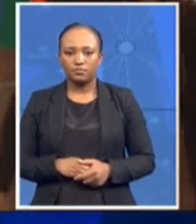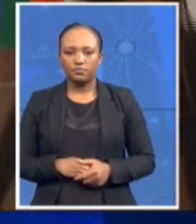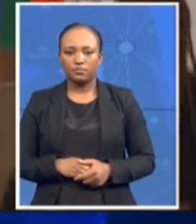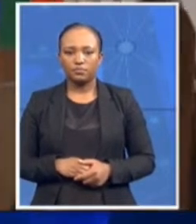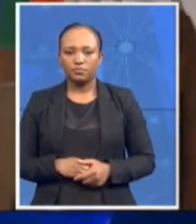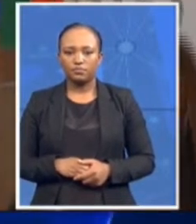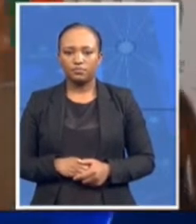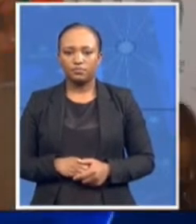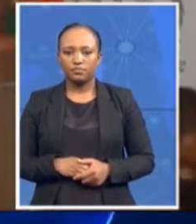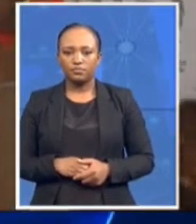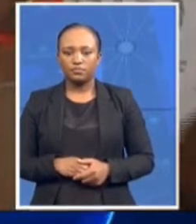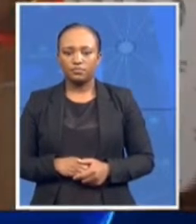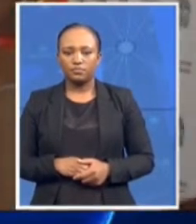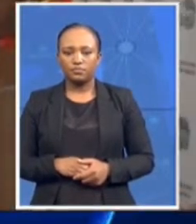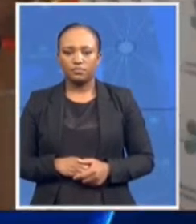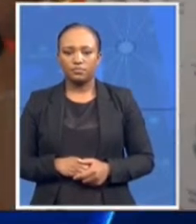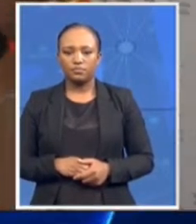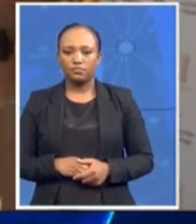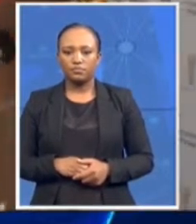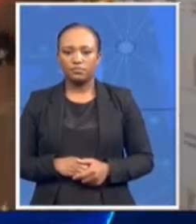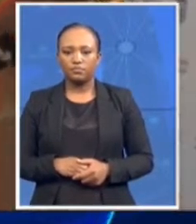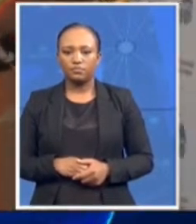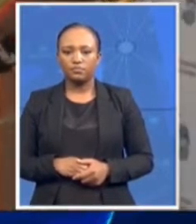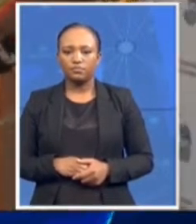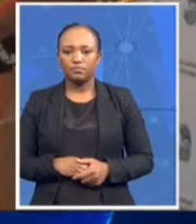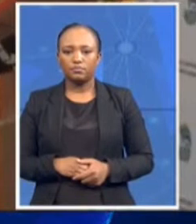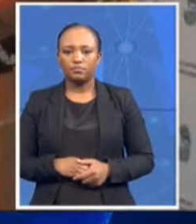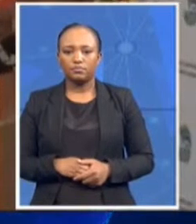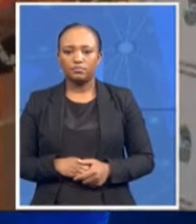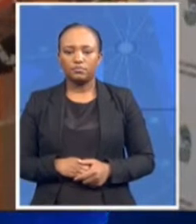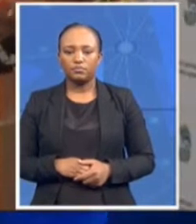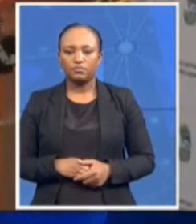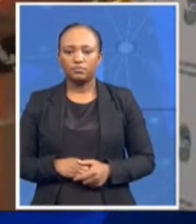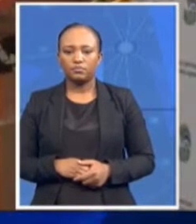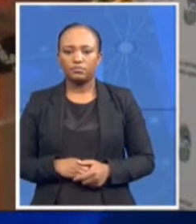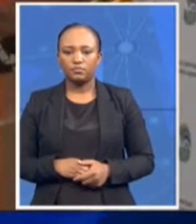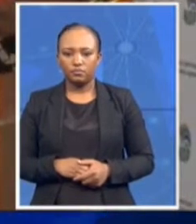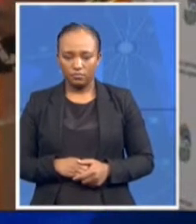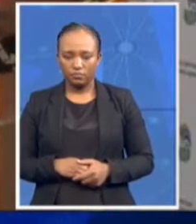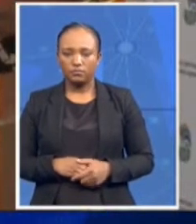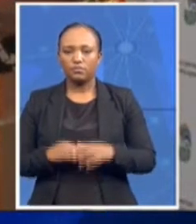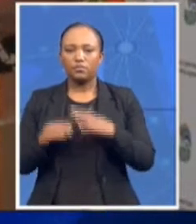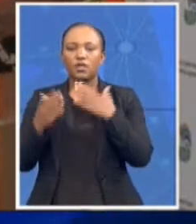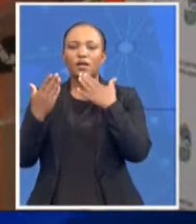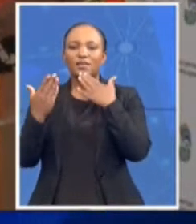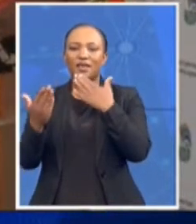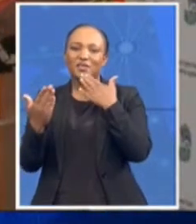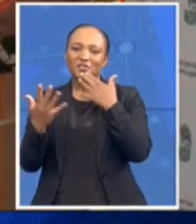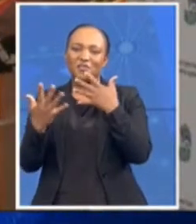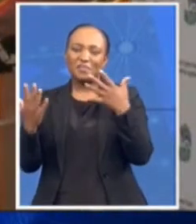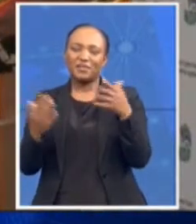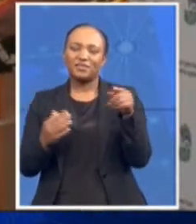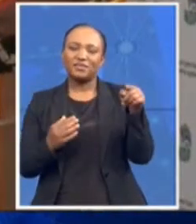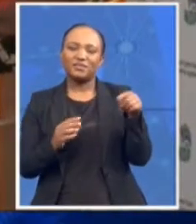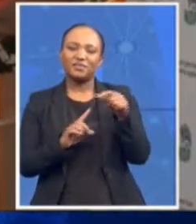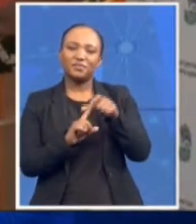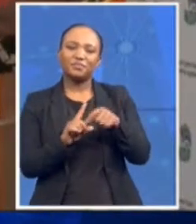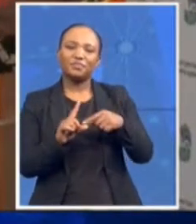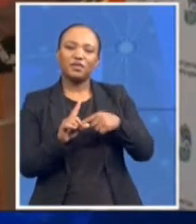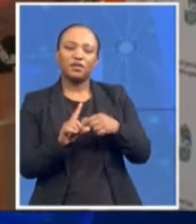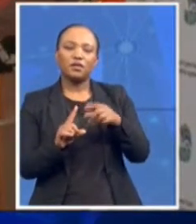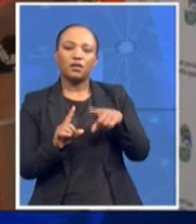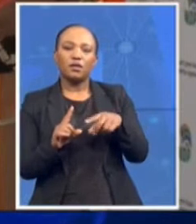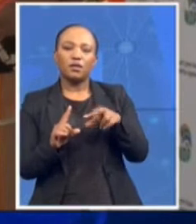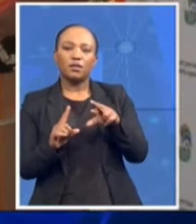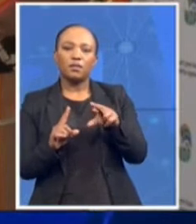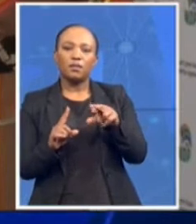Thank you. Thank you very much, Princess. And that was, of course, the chairperson